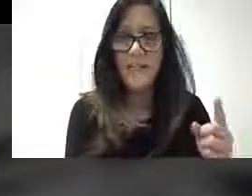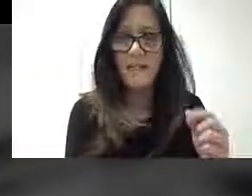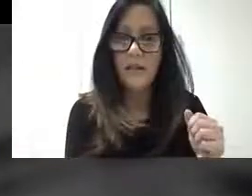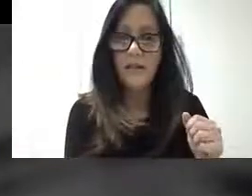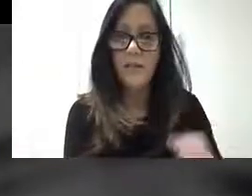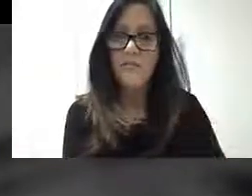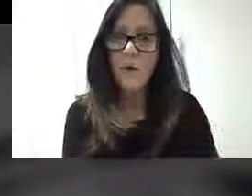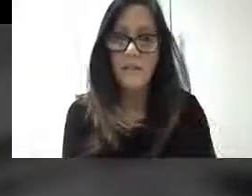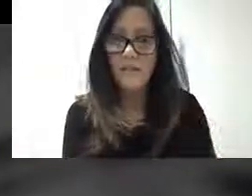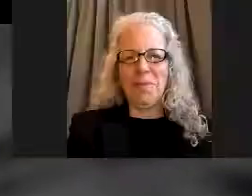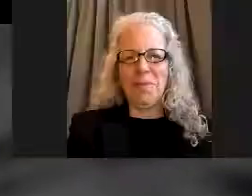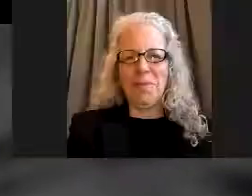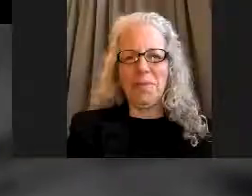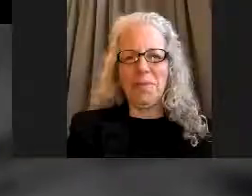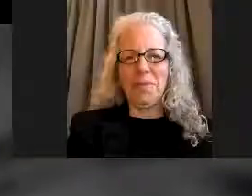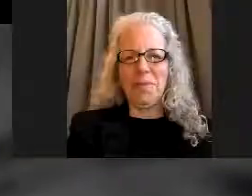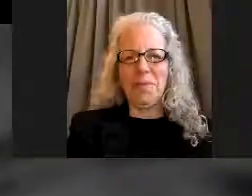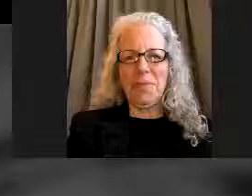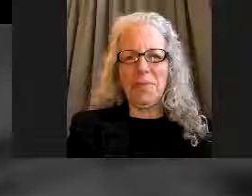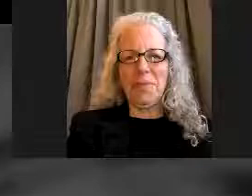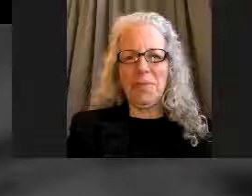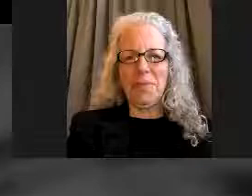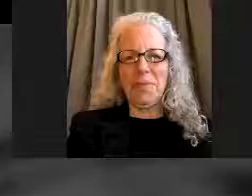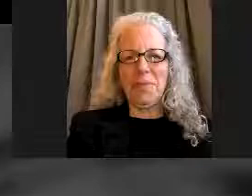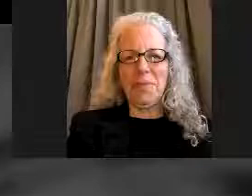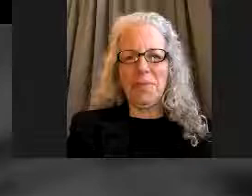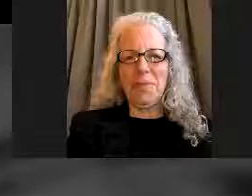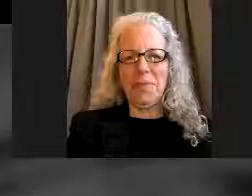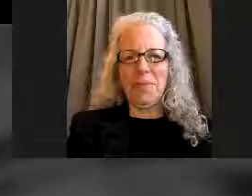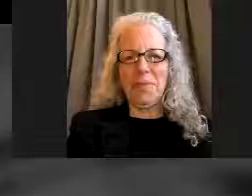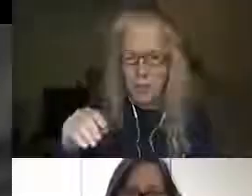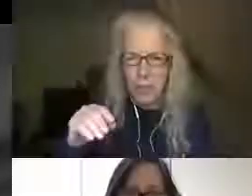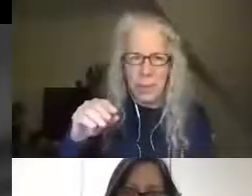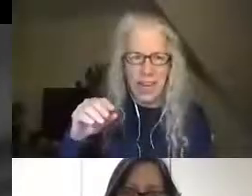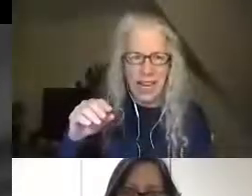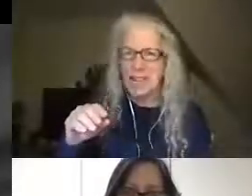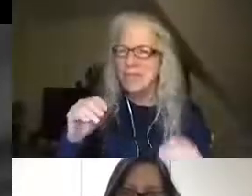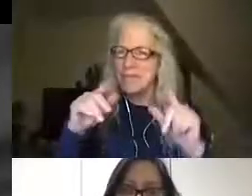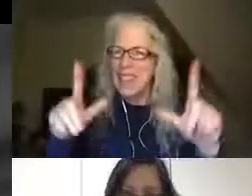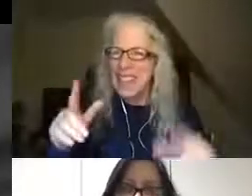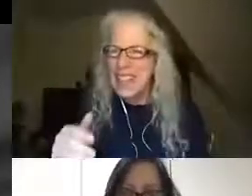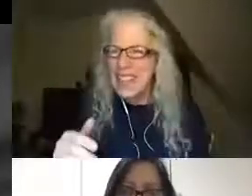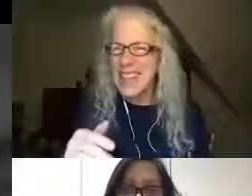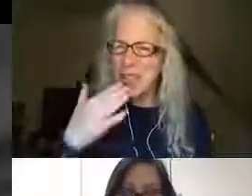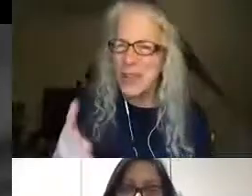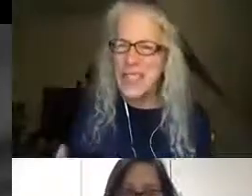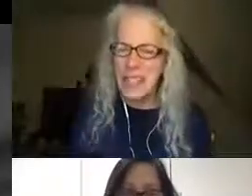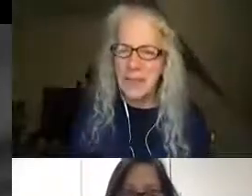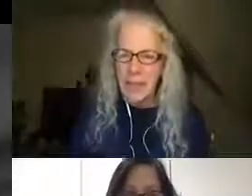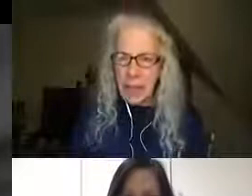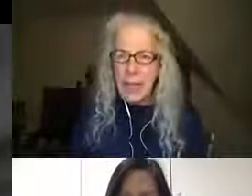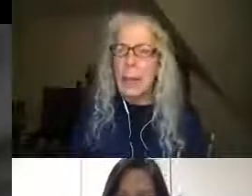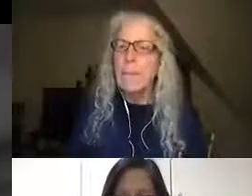take a brief moment. One moment, the host closed my video. Coming back on. Thank you,